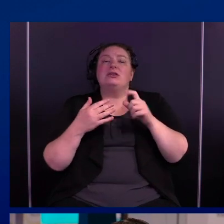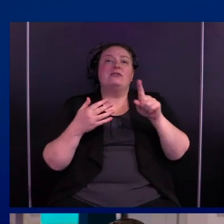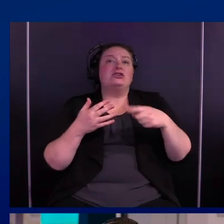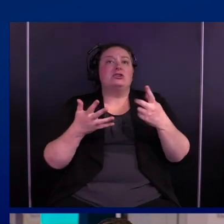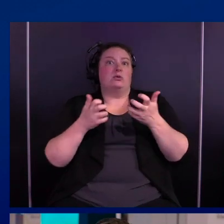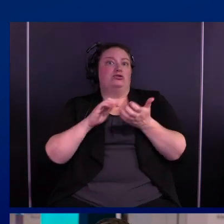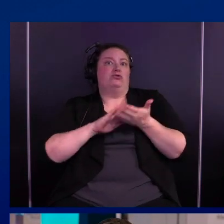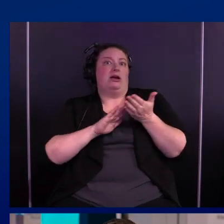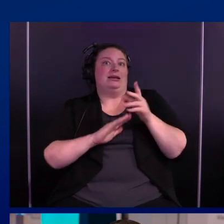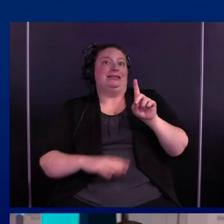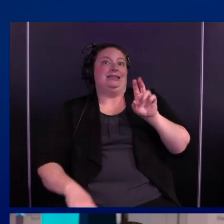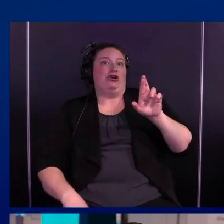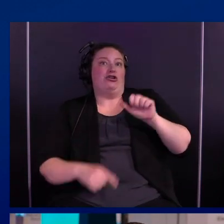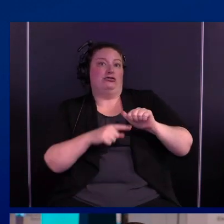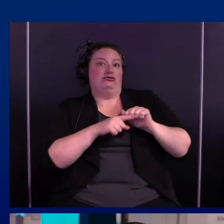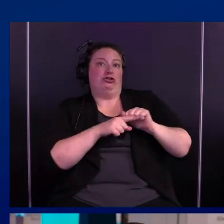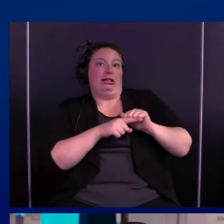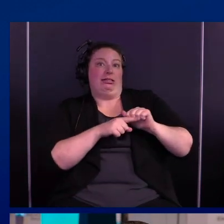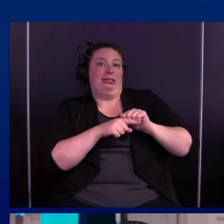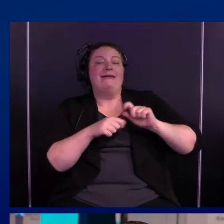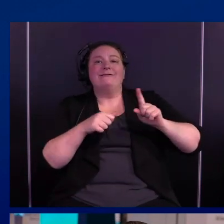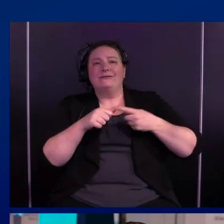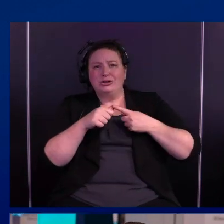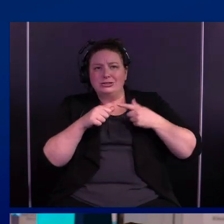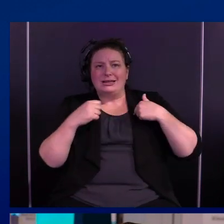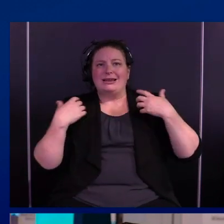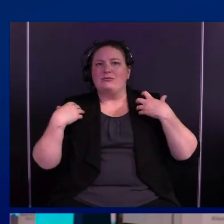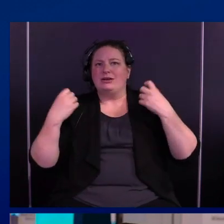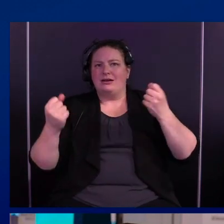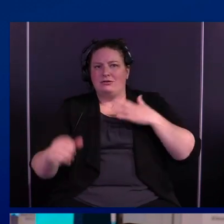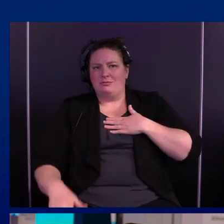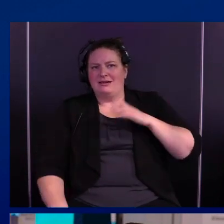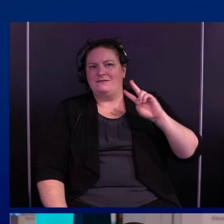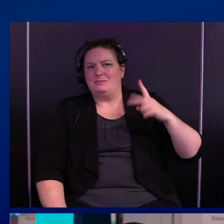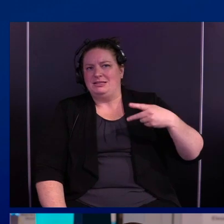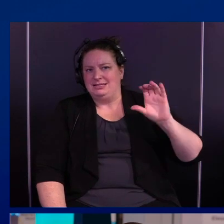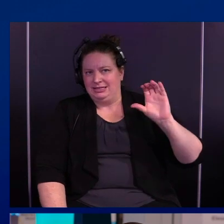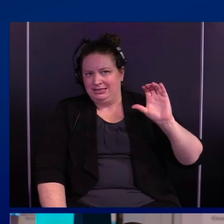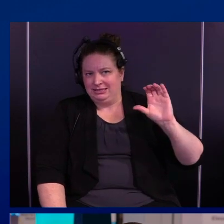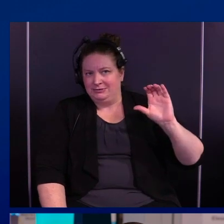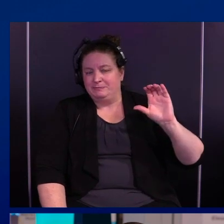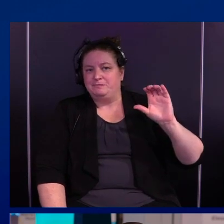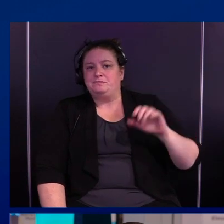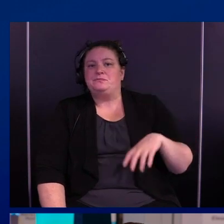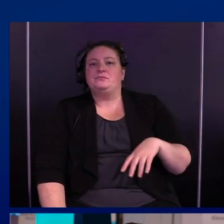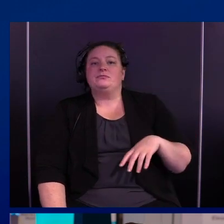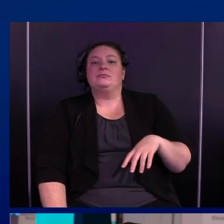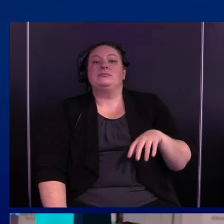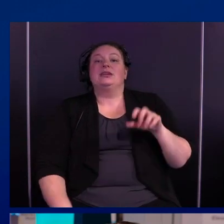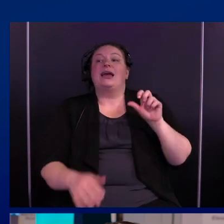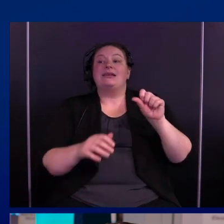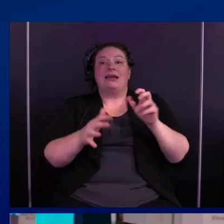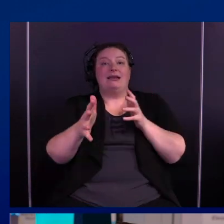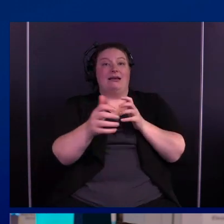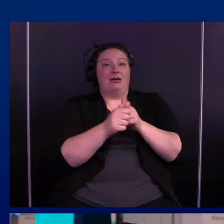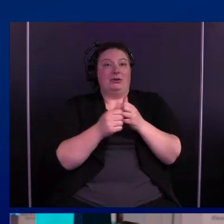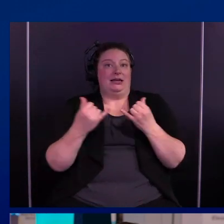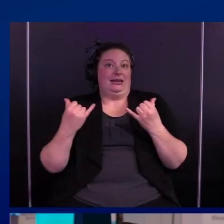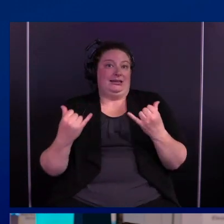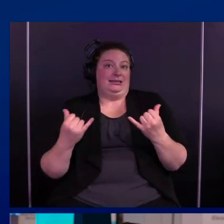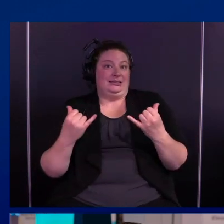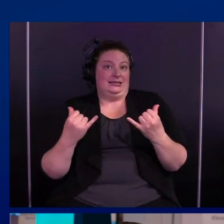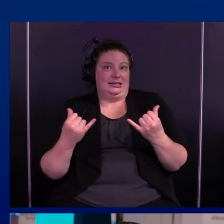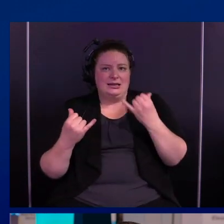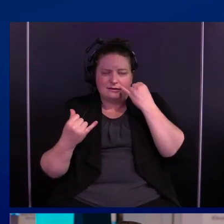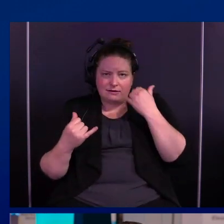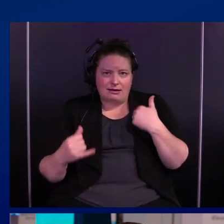drill, I can first of all recover my VPC. And I can update the existing one. If I have